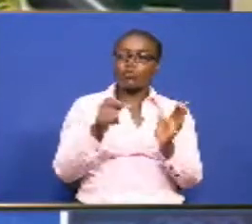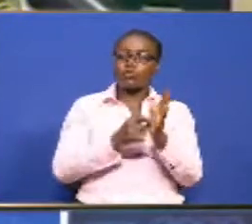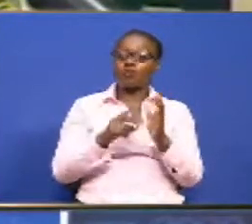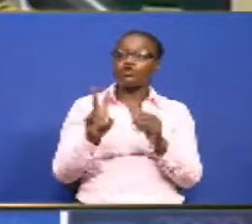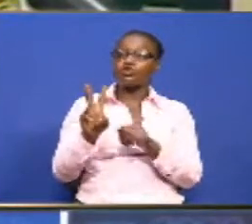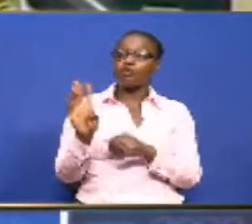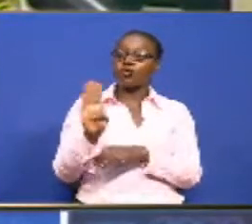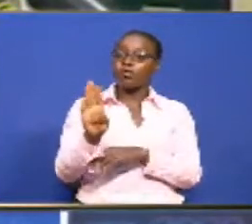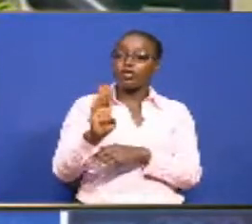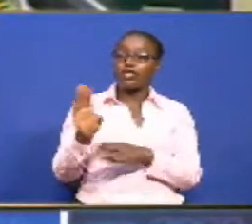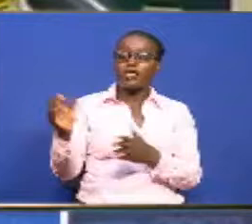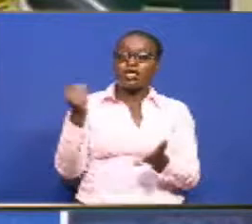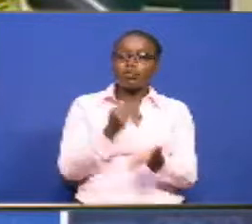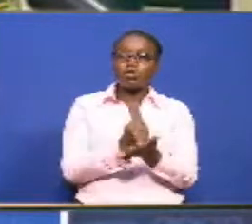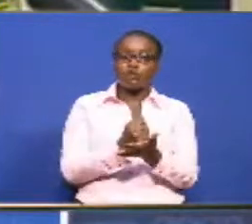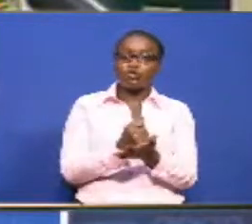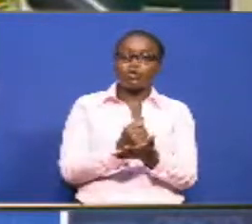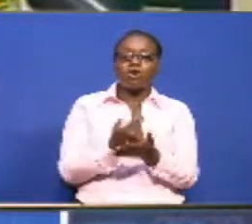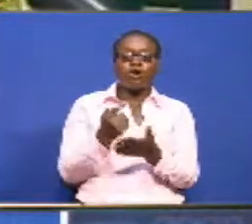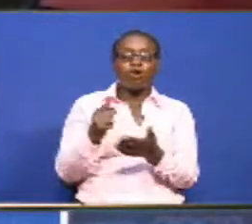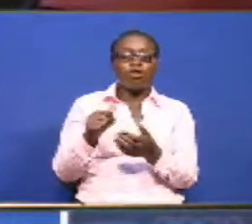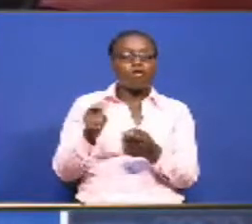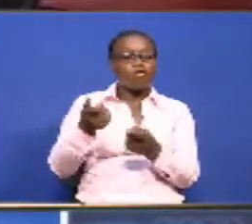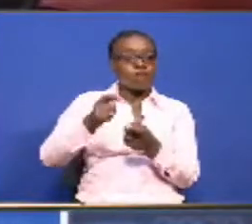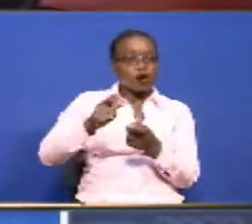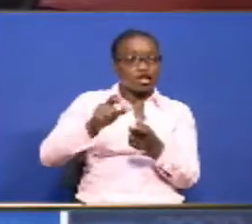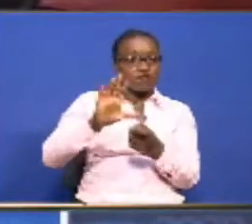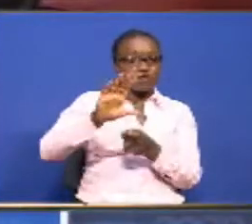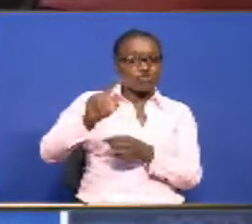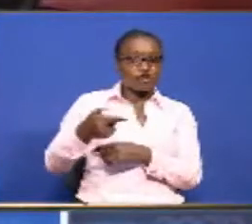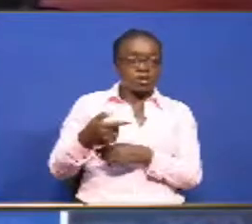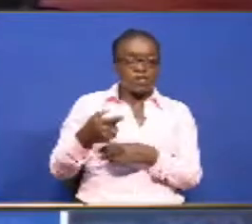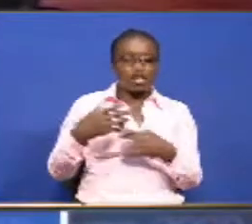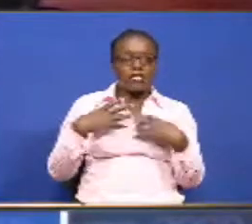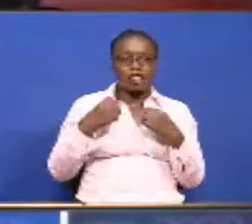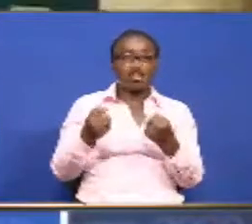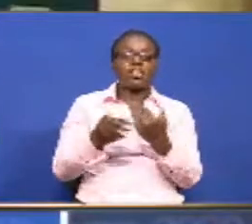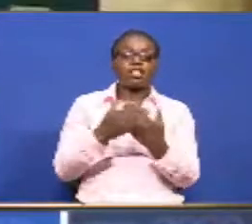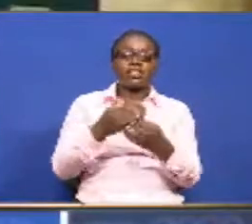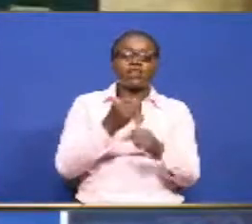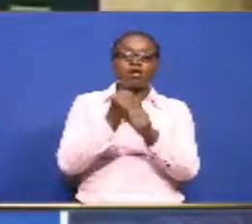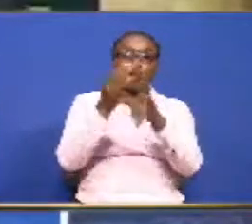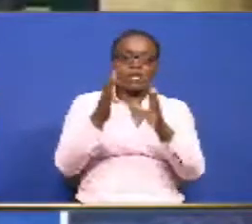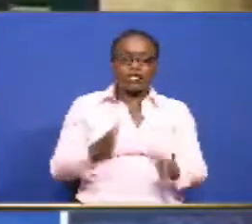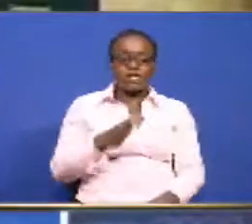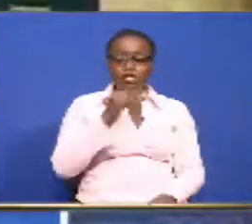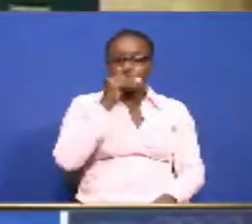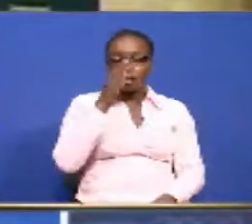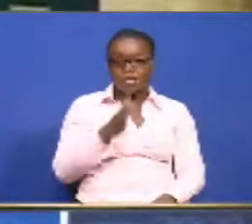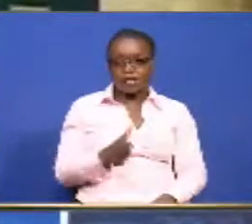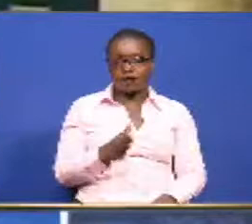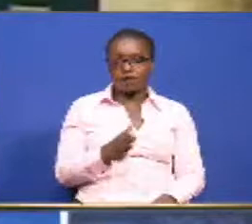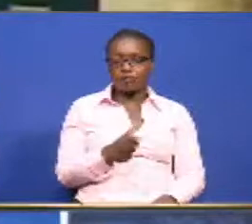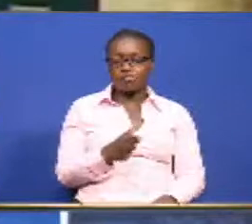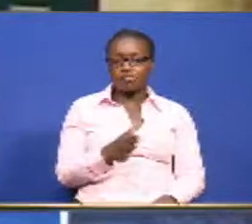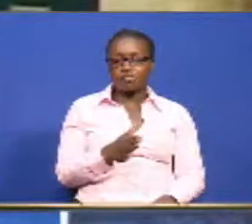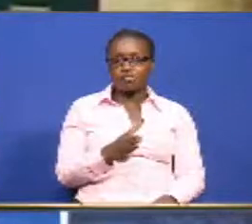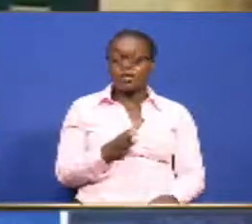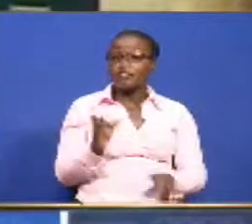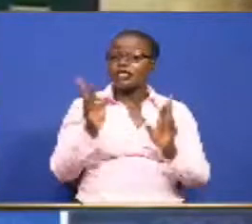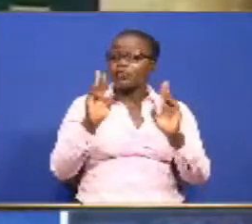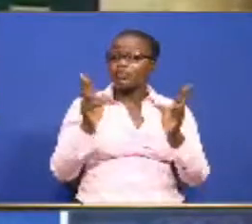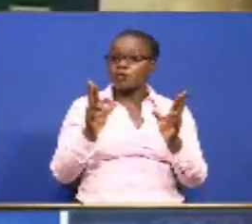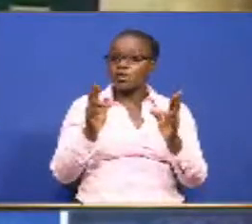recruitment of an additional cohort of 5,000 healthcare workers. Mr. Speaker, in preparing